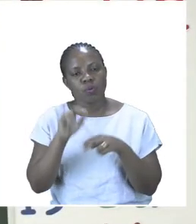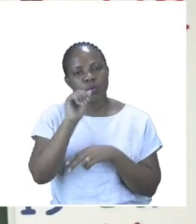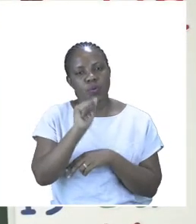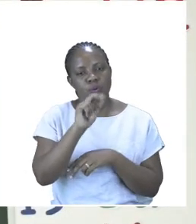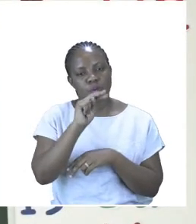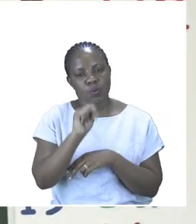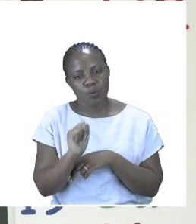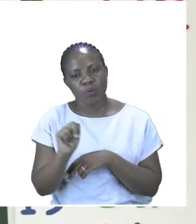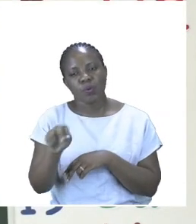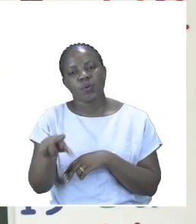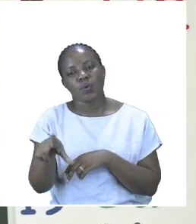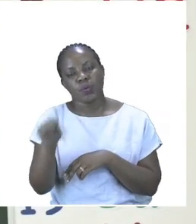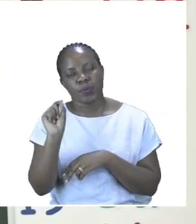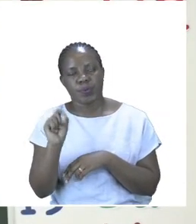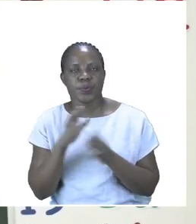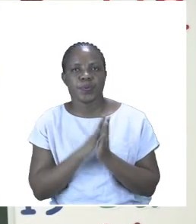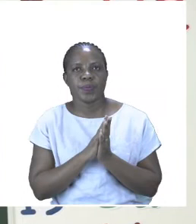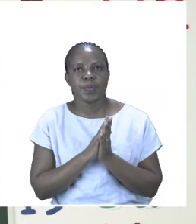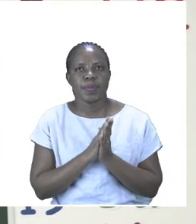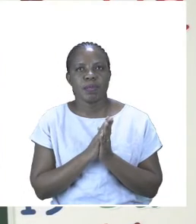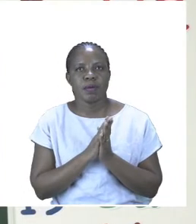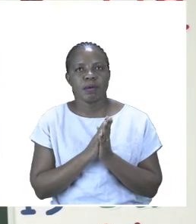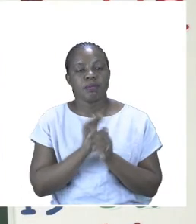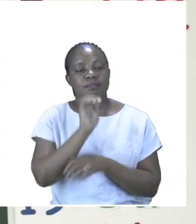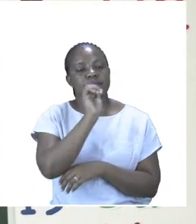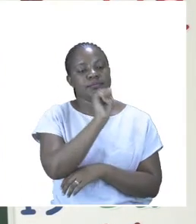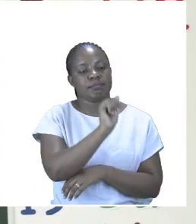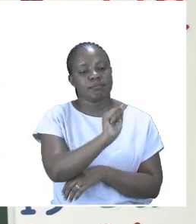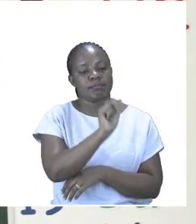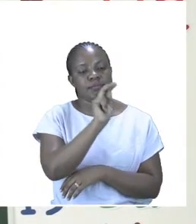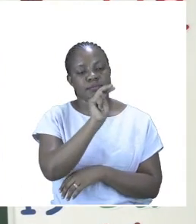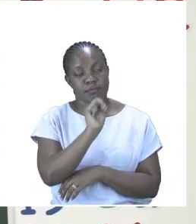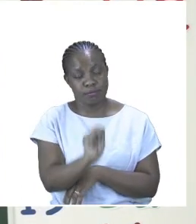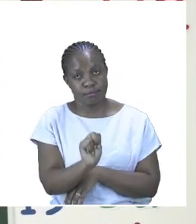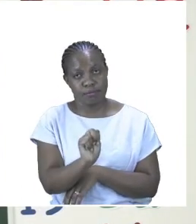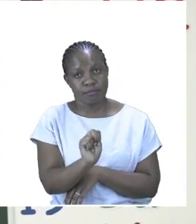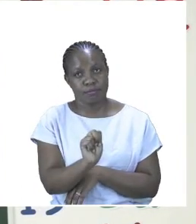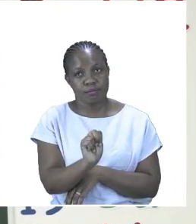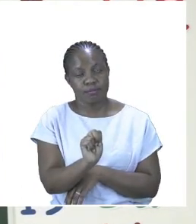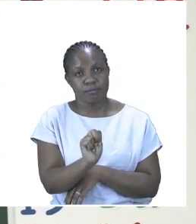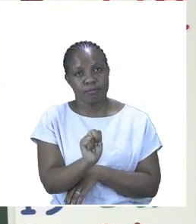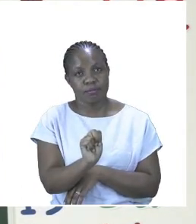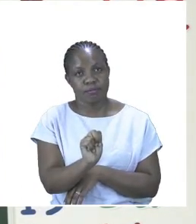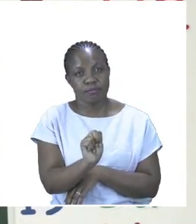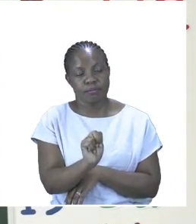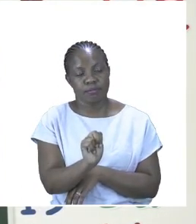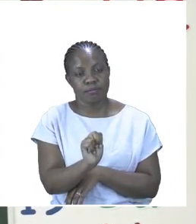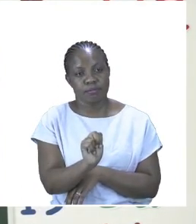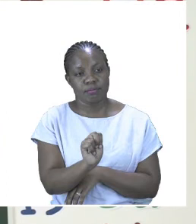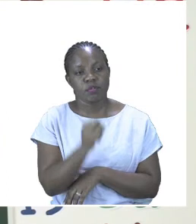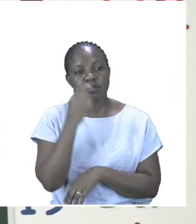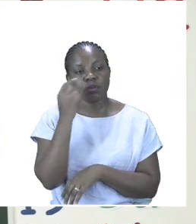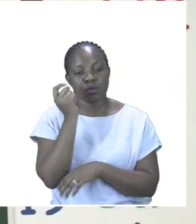are using the article an, we are going to be using it together with